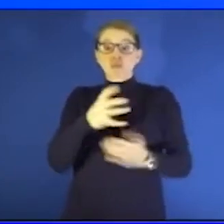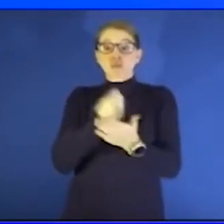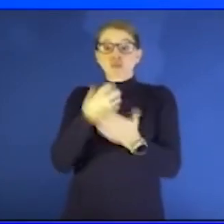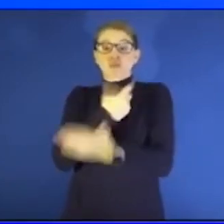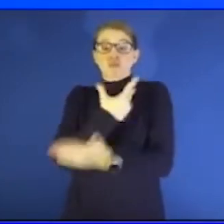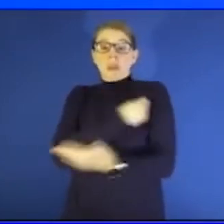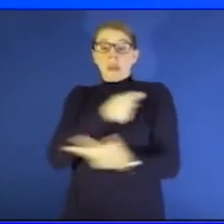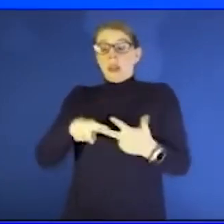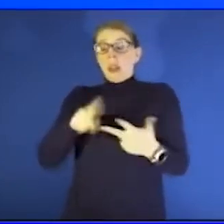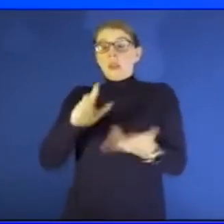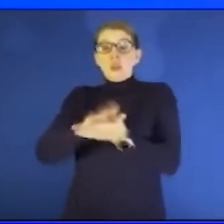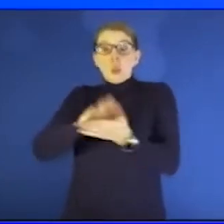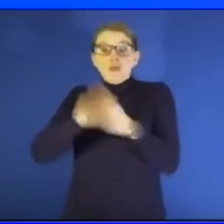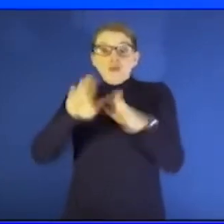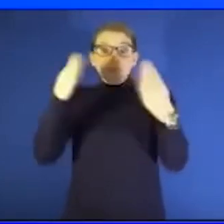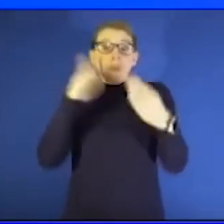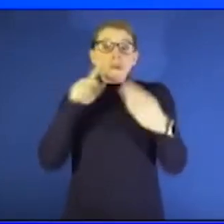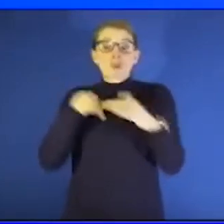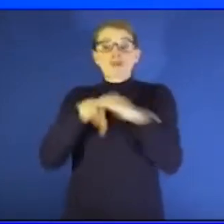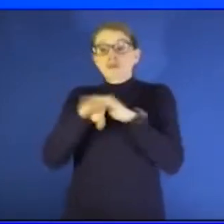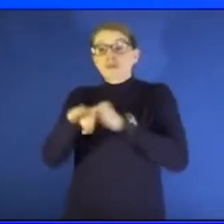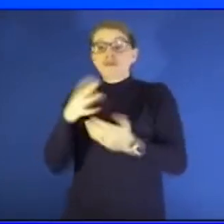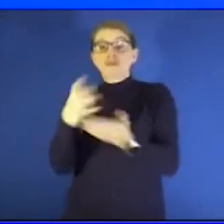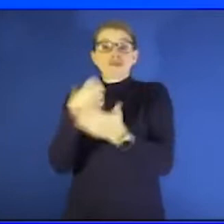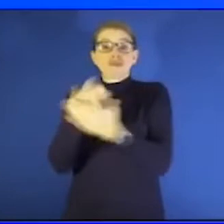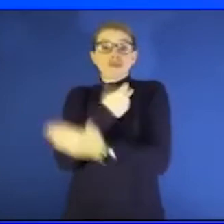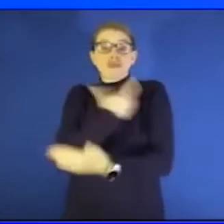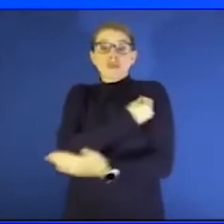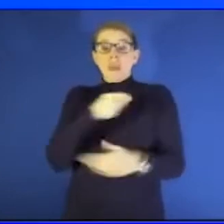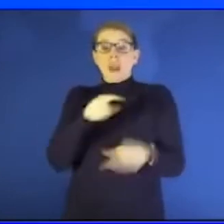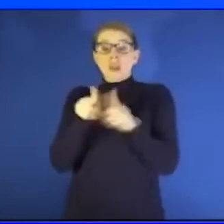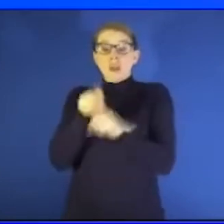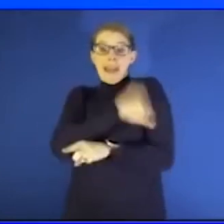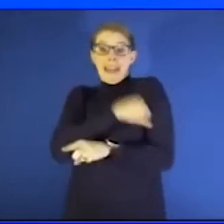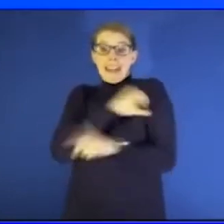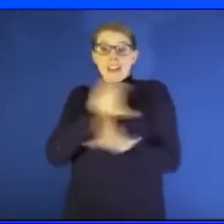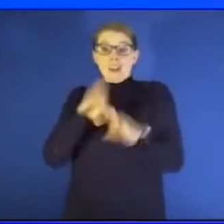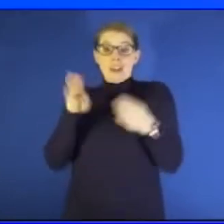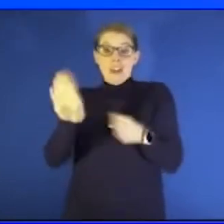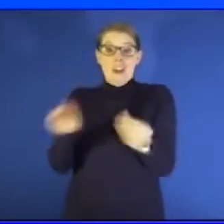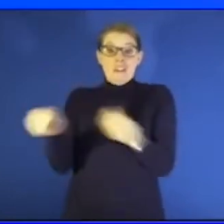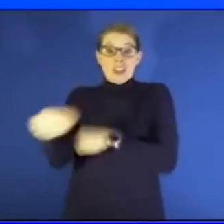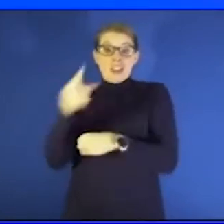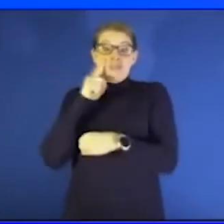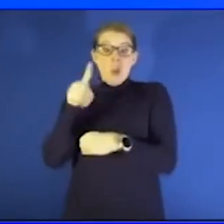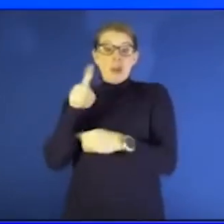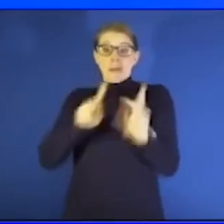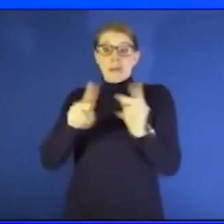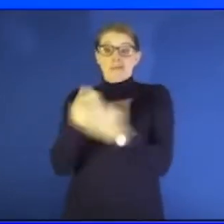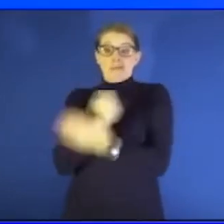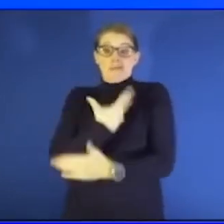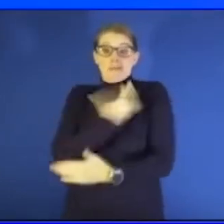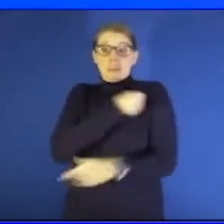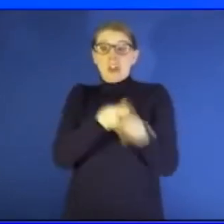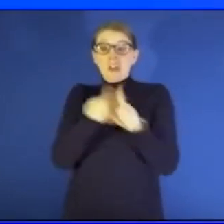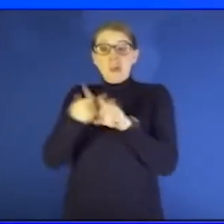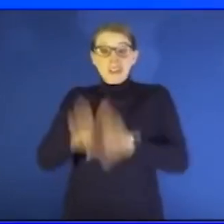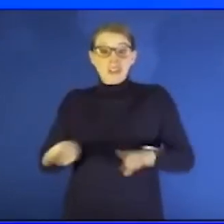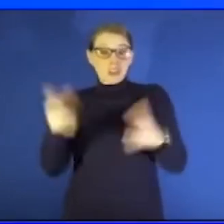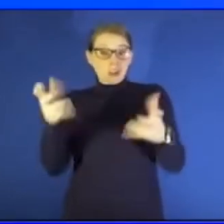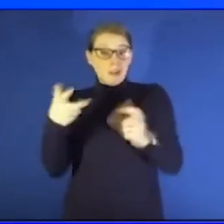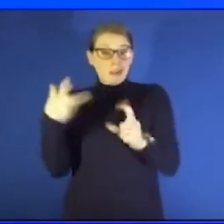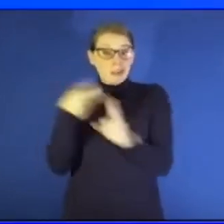have vaccine available in their office and are really trying to get kids vaccinated. We're also trying to get kids vaccinated before they